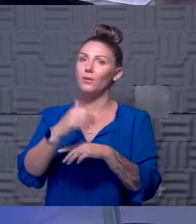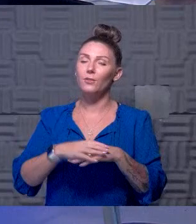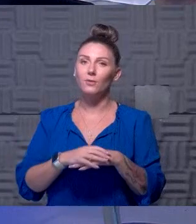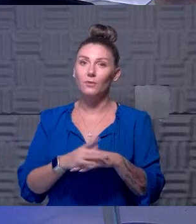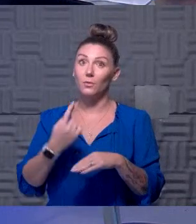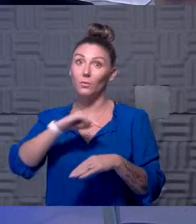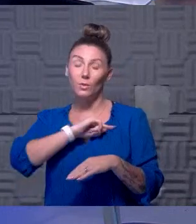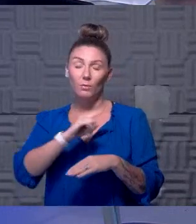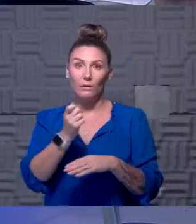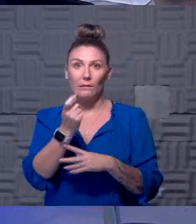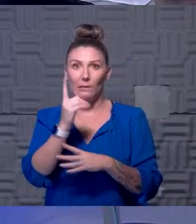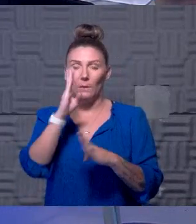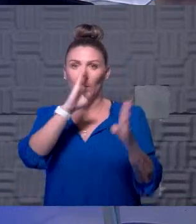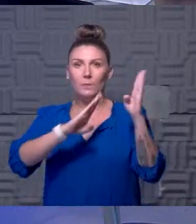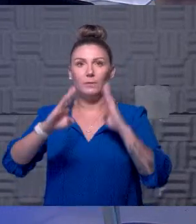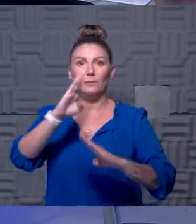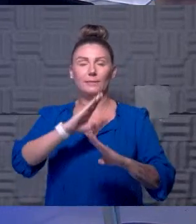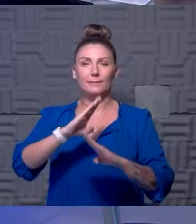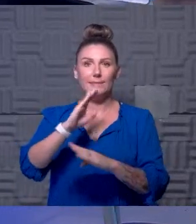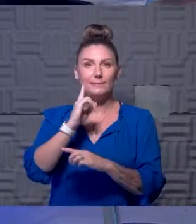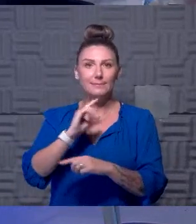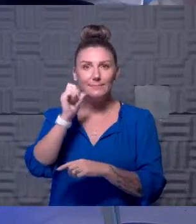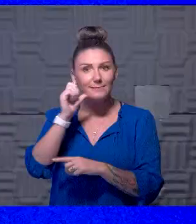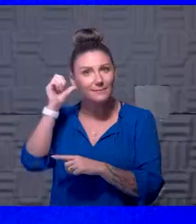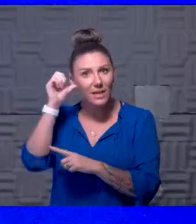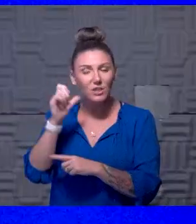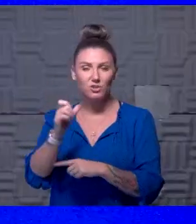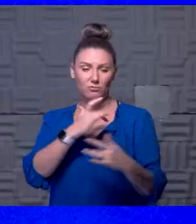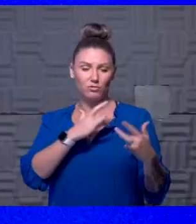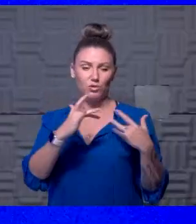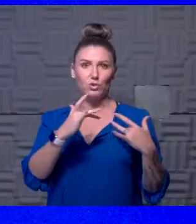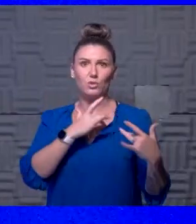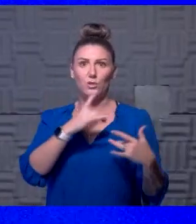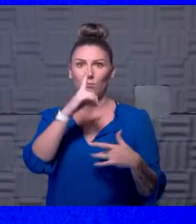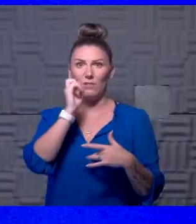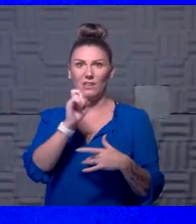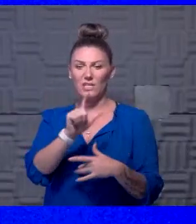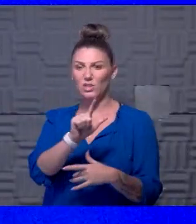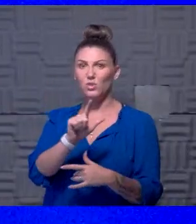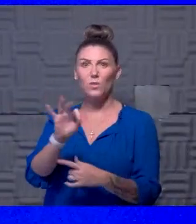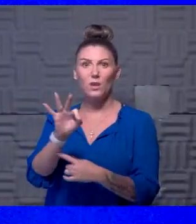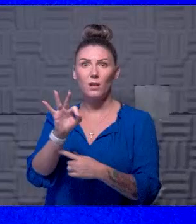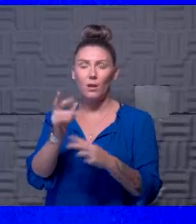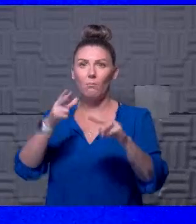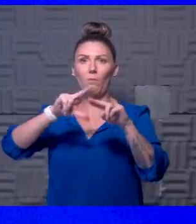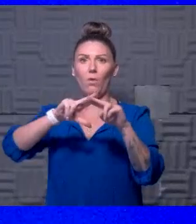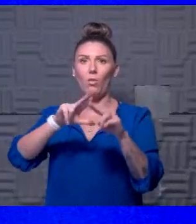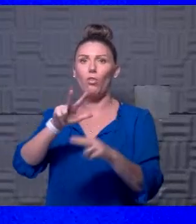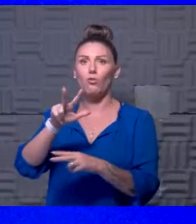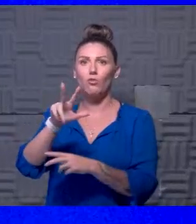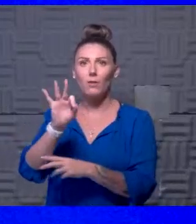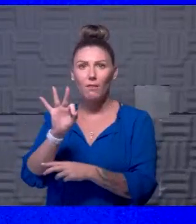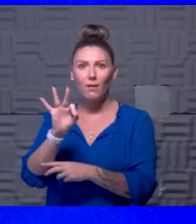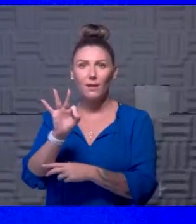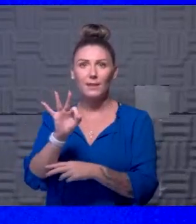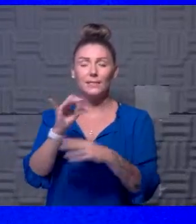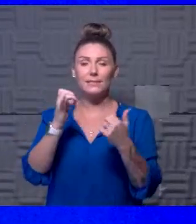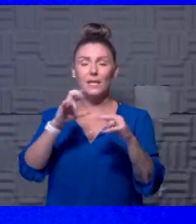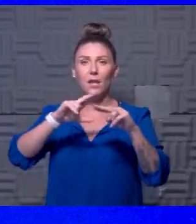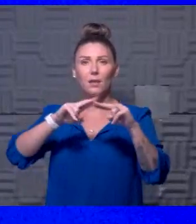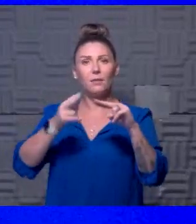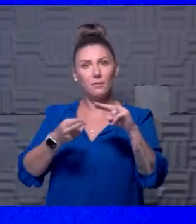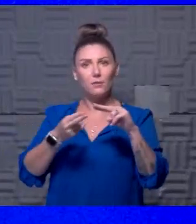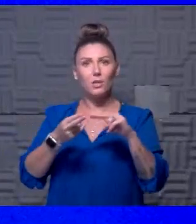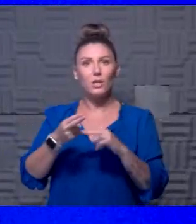concerned. We're a little worried yesterday. We were concerned because it was a large jump from 29 to 39. We are down today